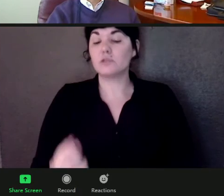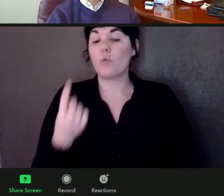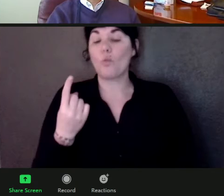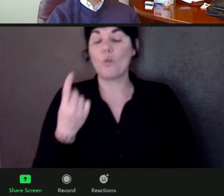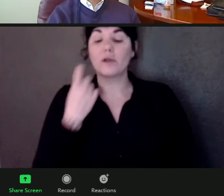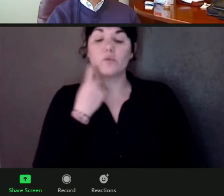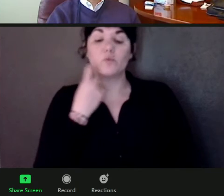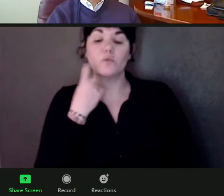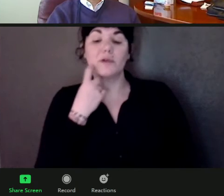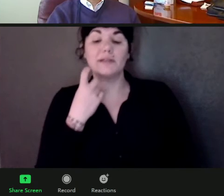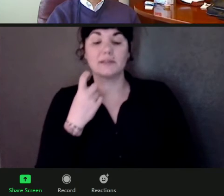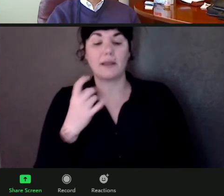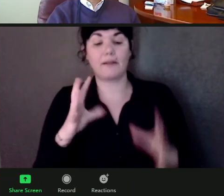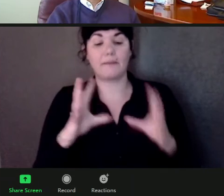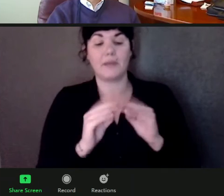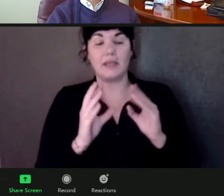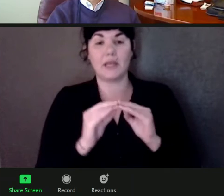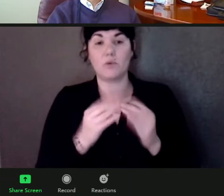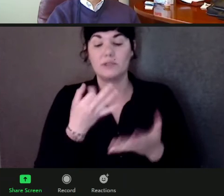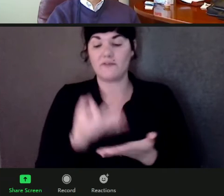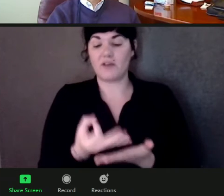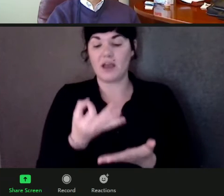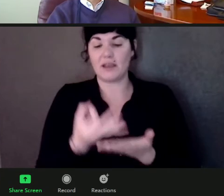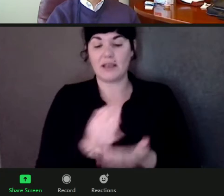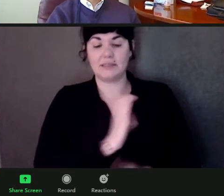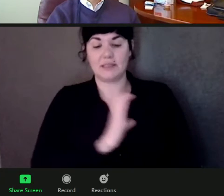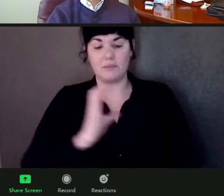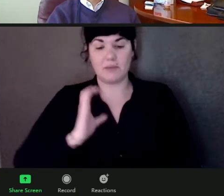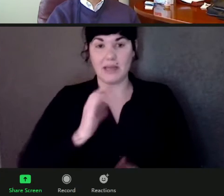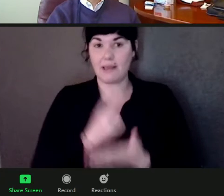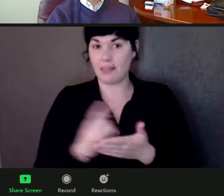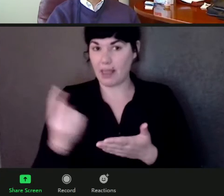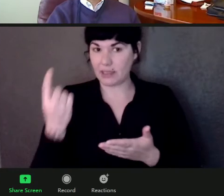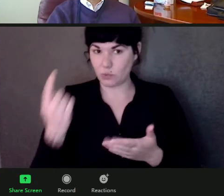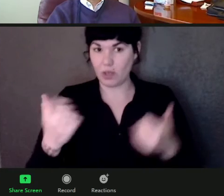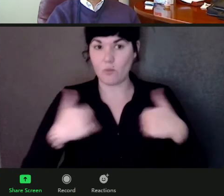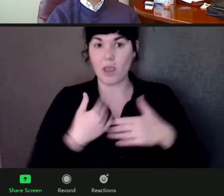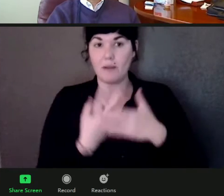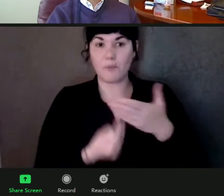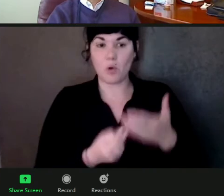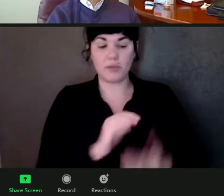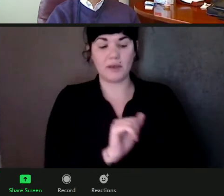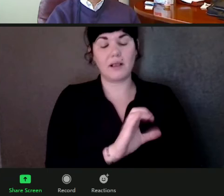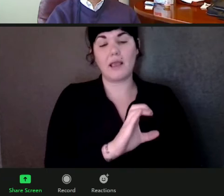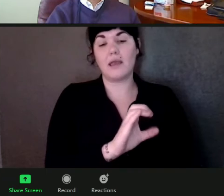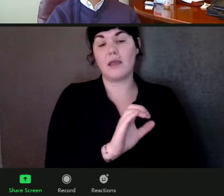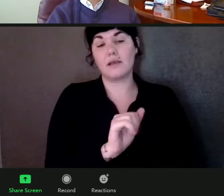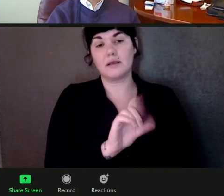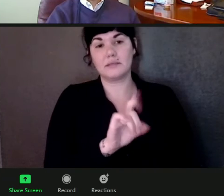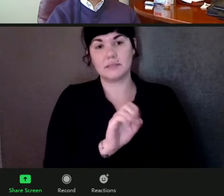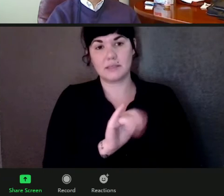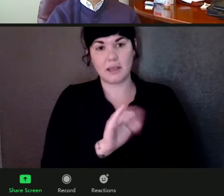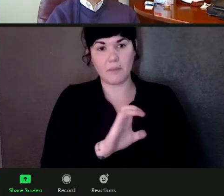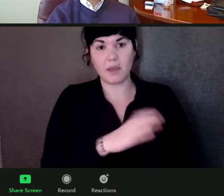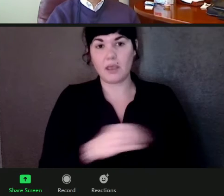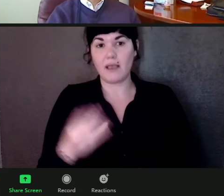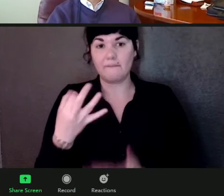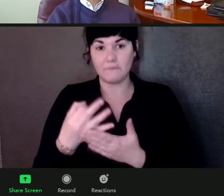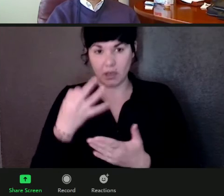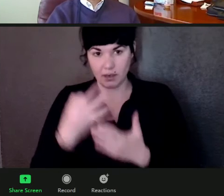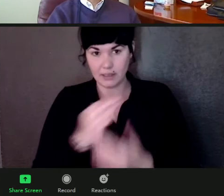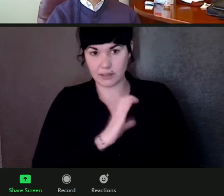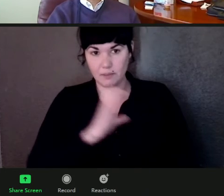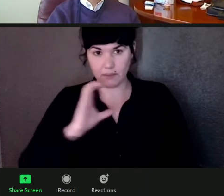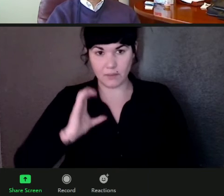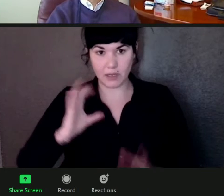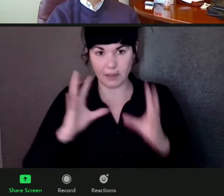Committee meeting, which was last week. We had Academic Committee and Finance Committee last week. And so in the BoardDocs system, if you go